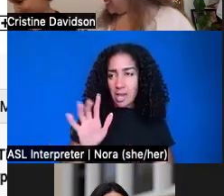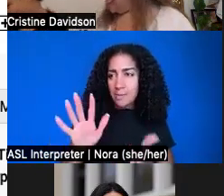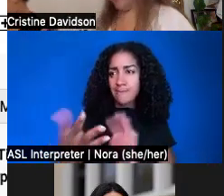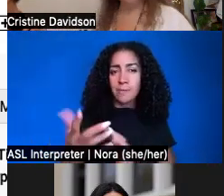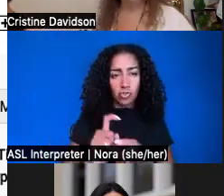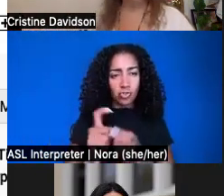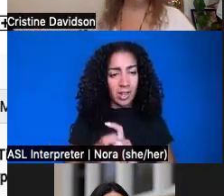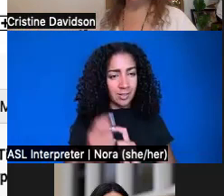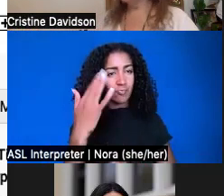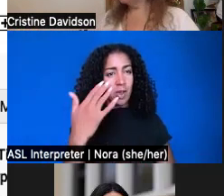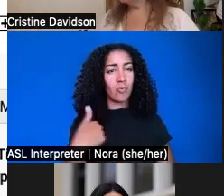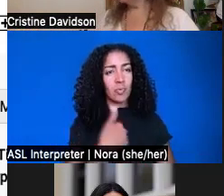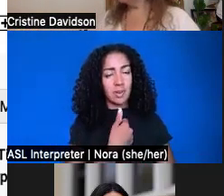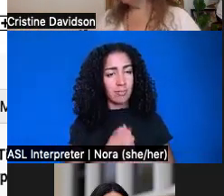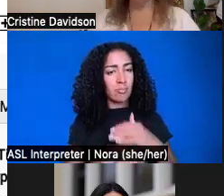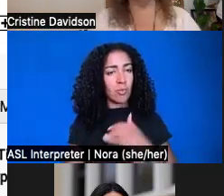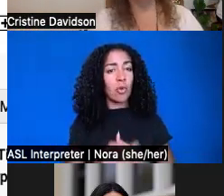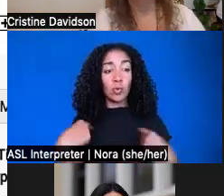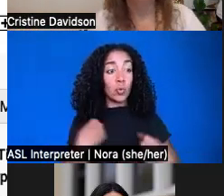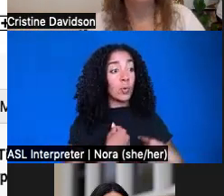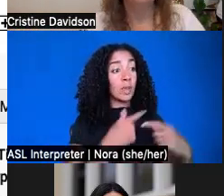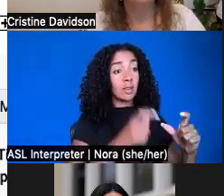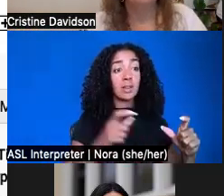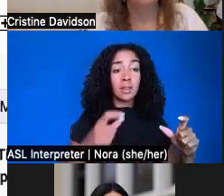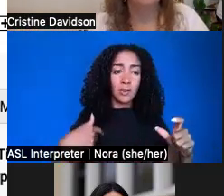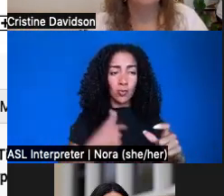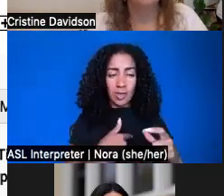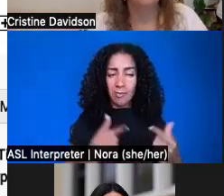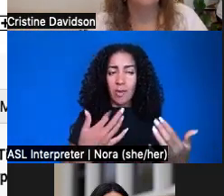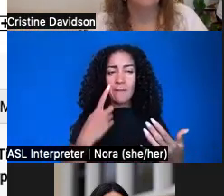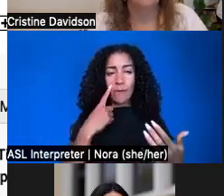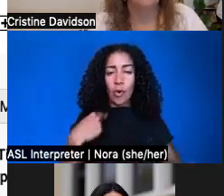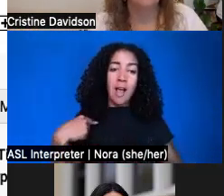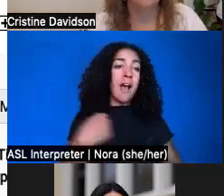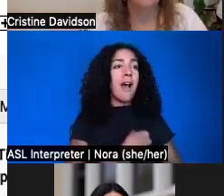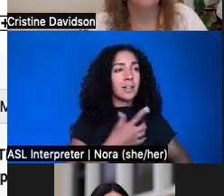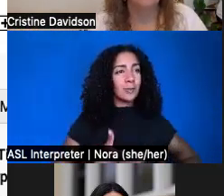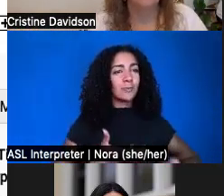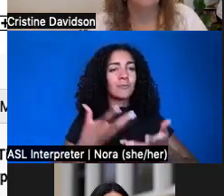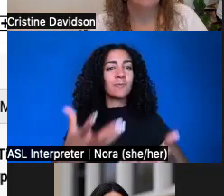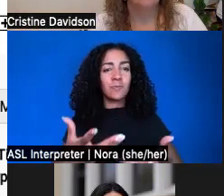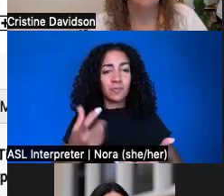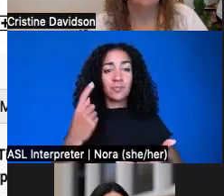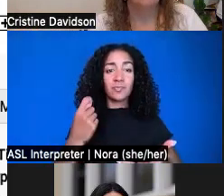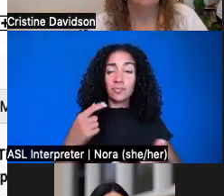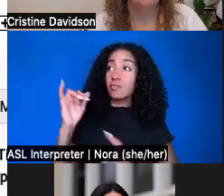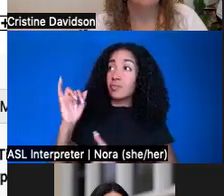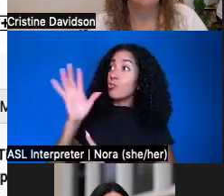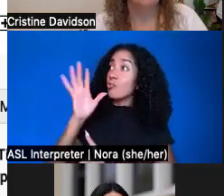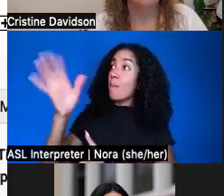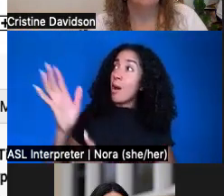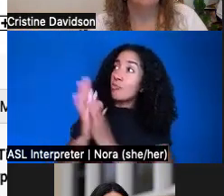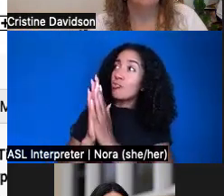know we are the ones that we have been waiting for. We are the ones Grandma has been praying for. So rise